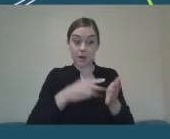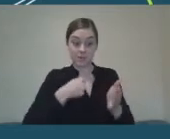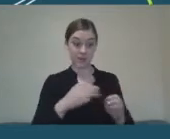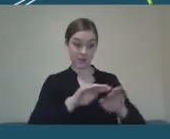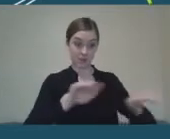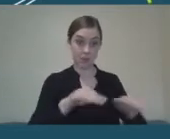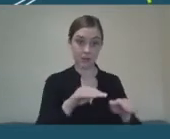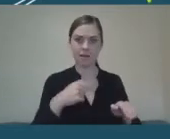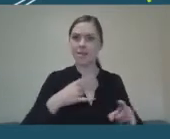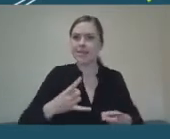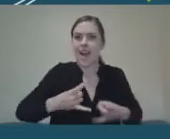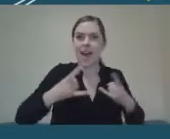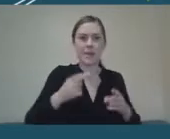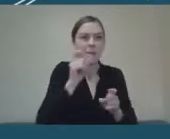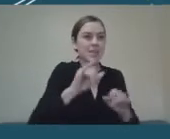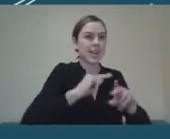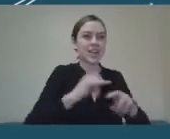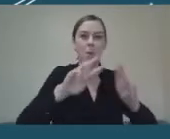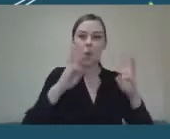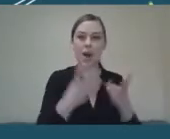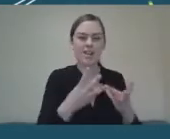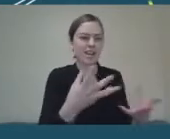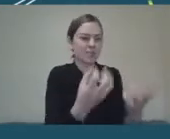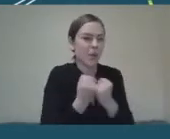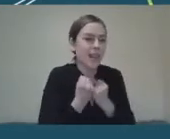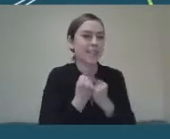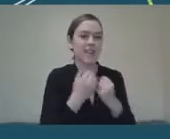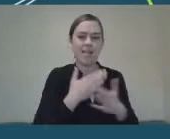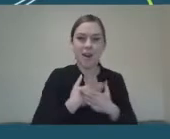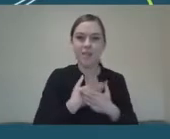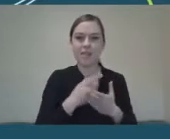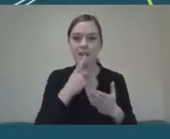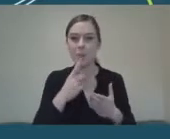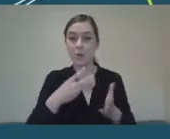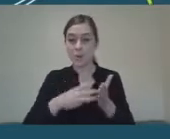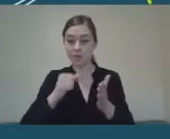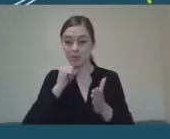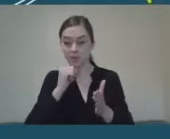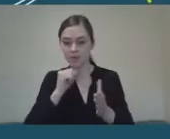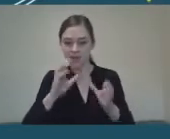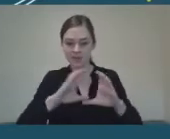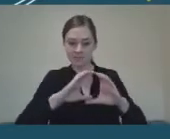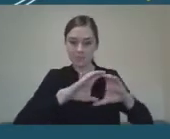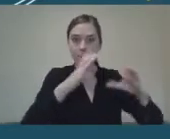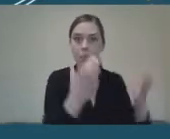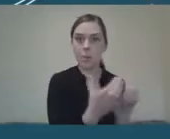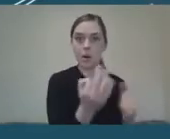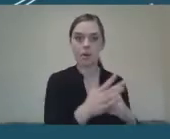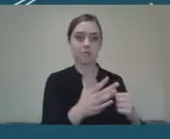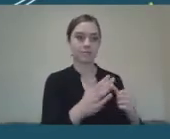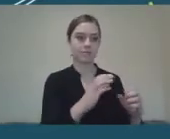I loved it so much and I embraced it so much. But when I wasn't in my bubble of sport and in my bubble of